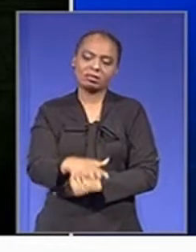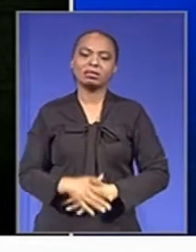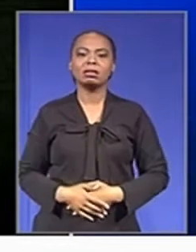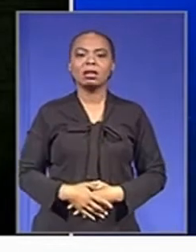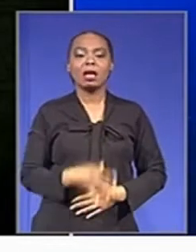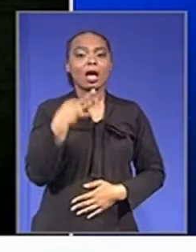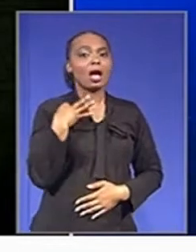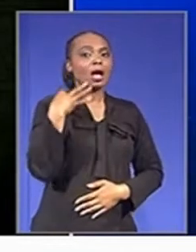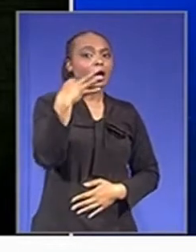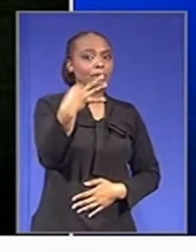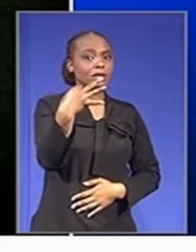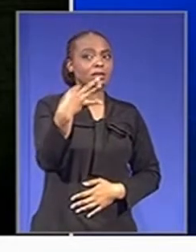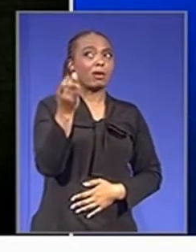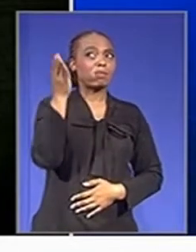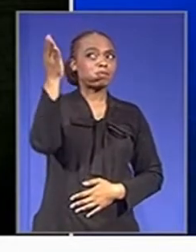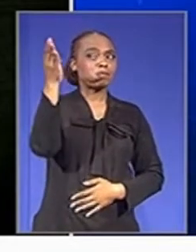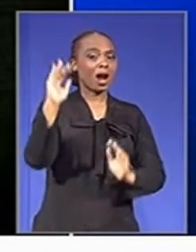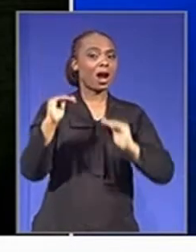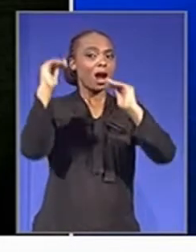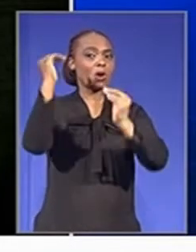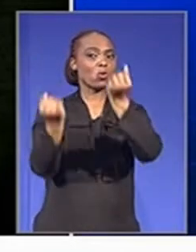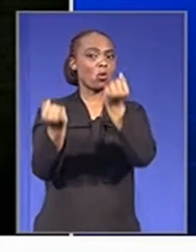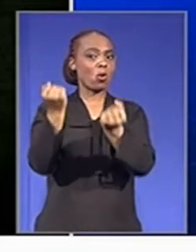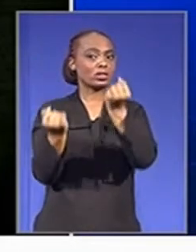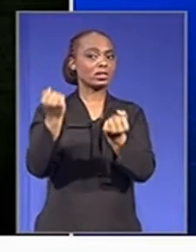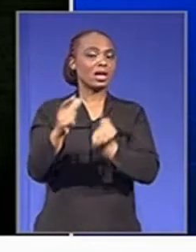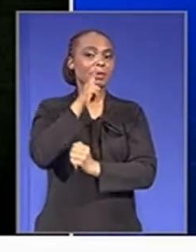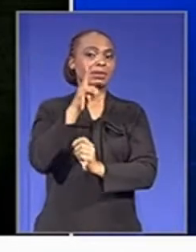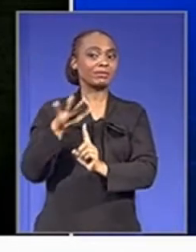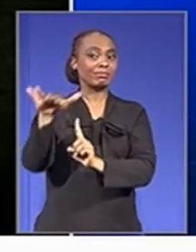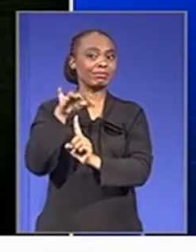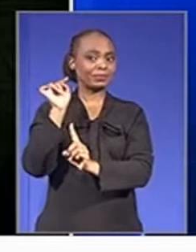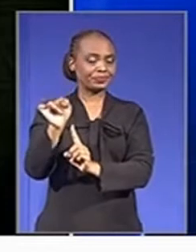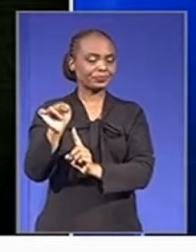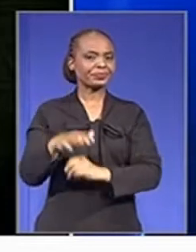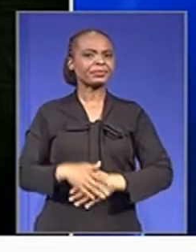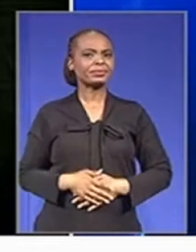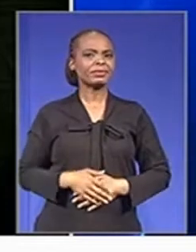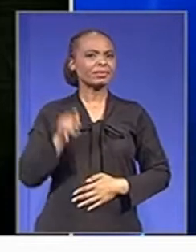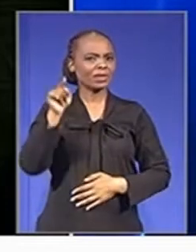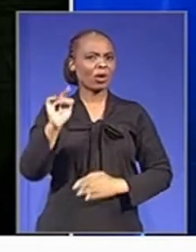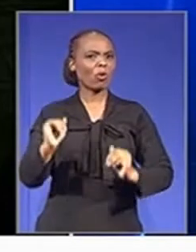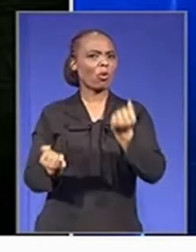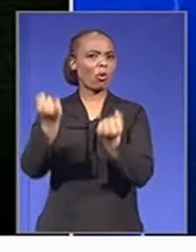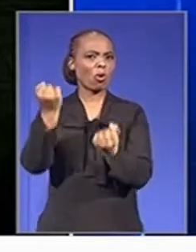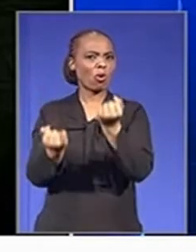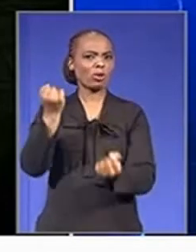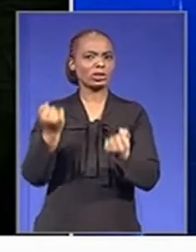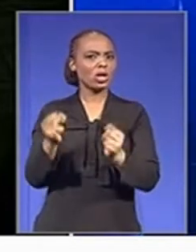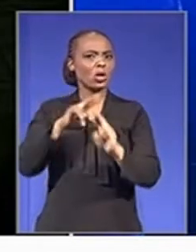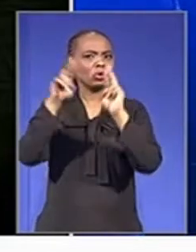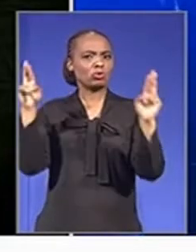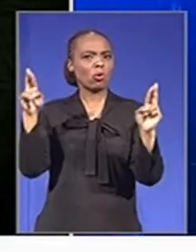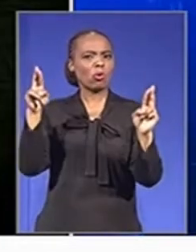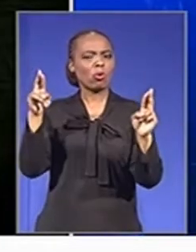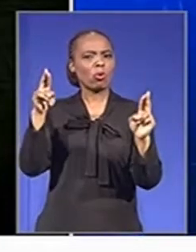in the High Court in Pietermaritzburg is concerned, in my view, that court has no jurisdiction to